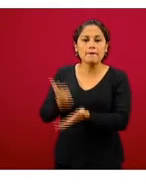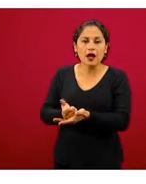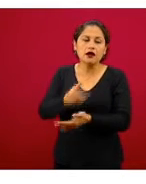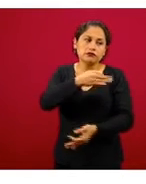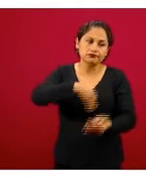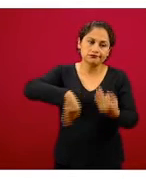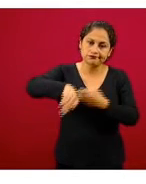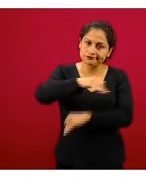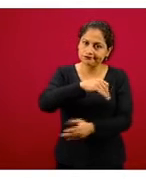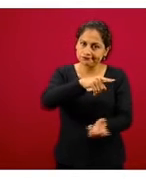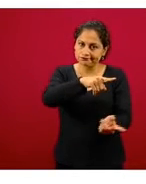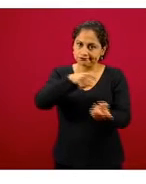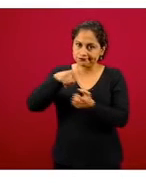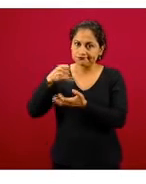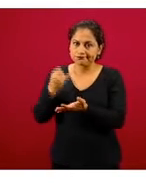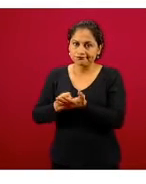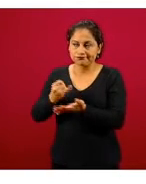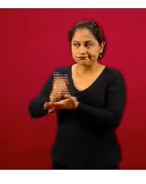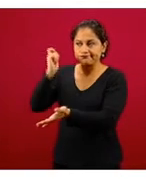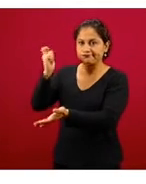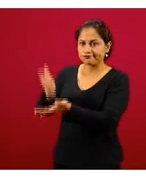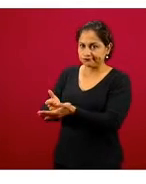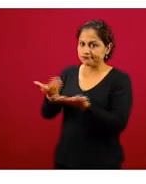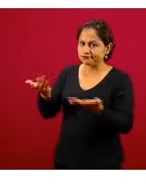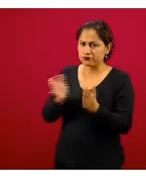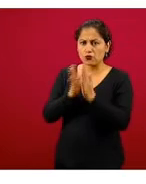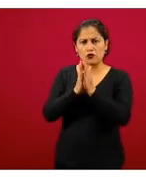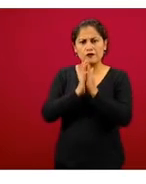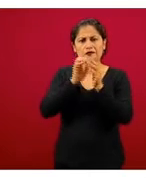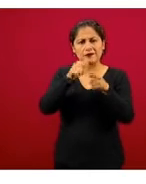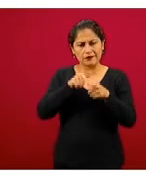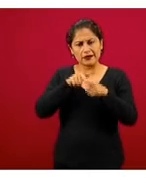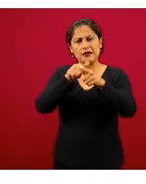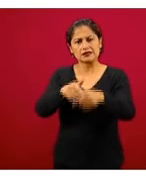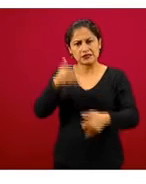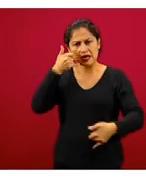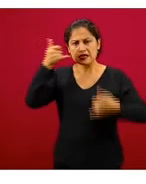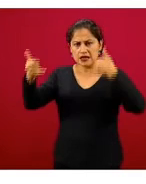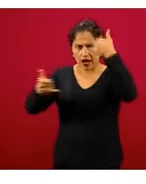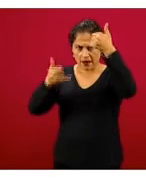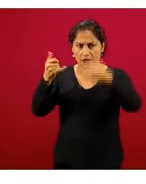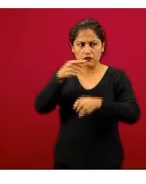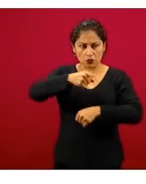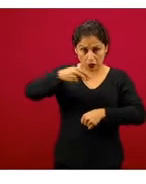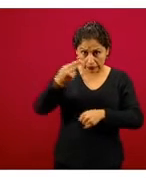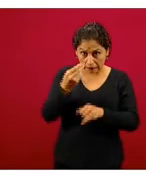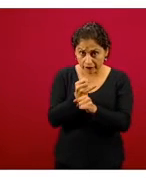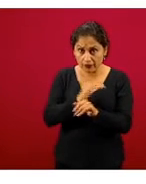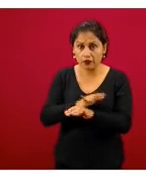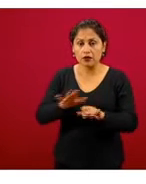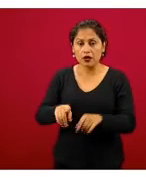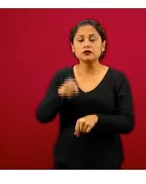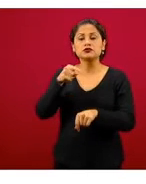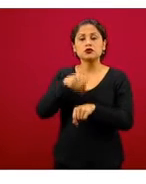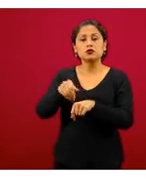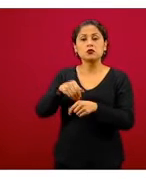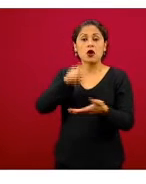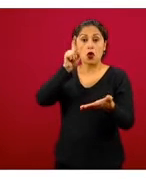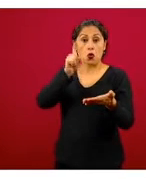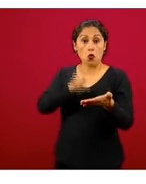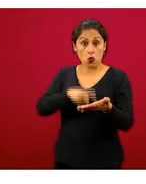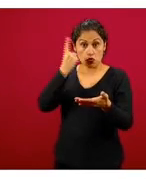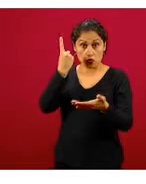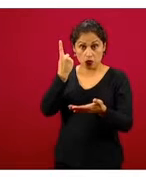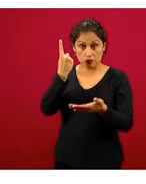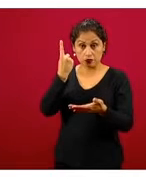is important to say this because this comes to a cost. All of these services are paid by the taxes of all of